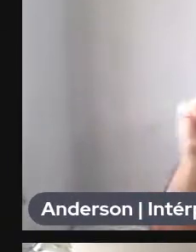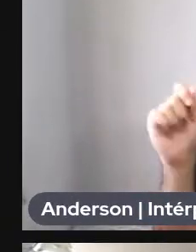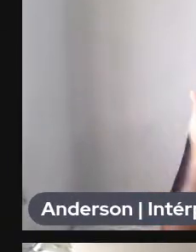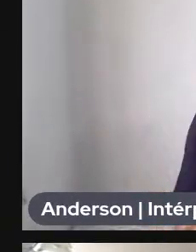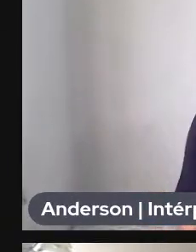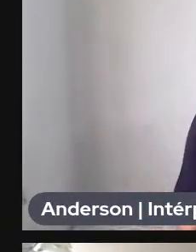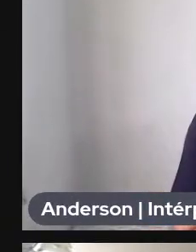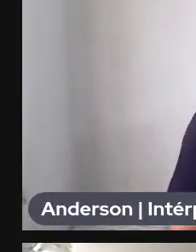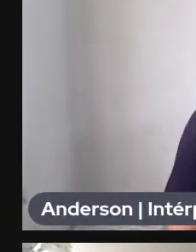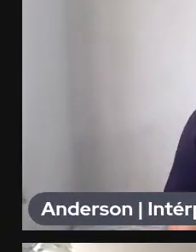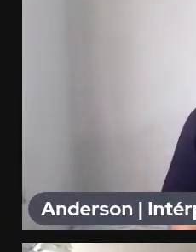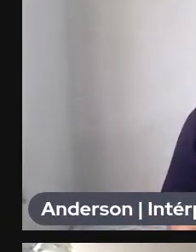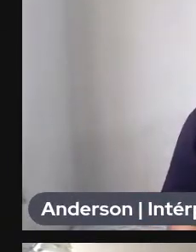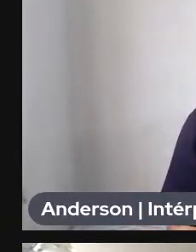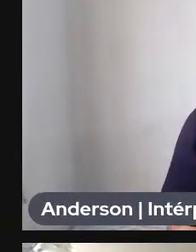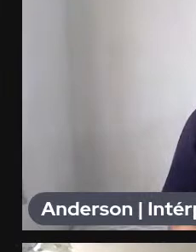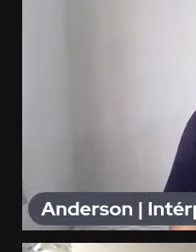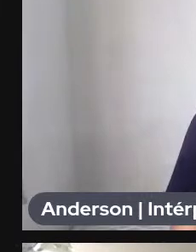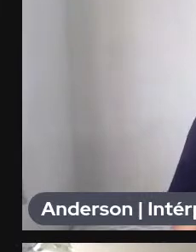Momentinho.